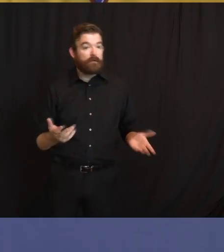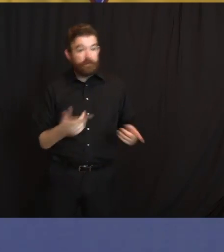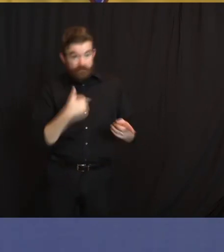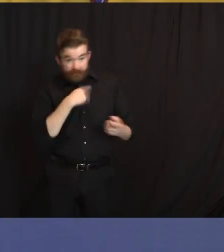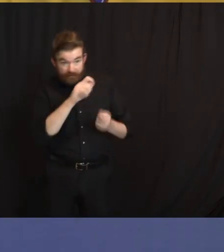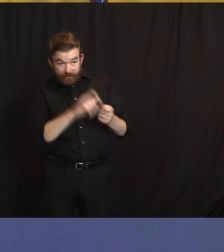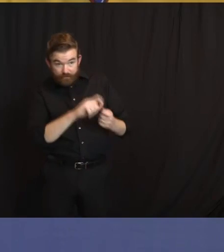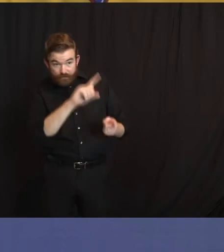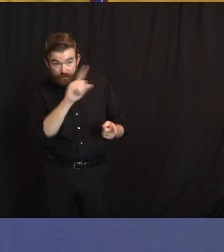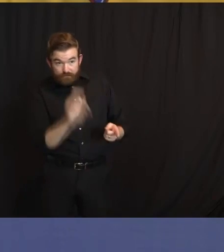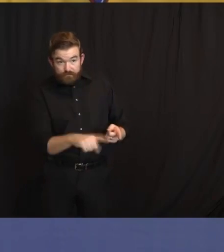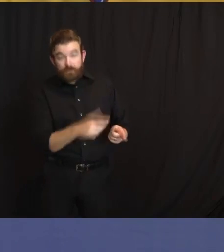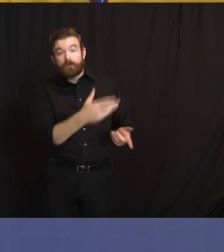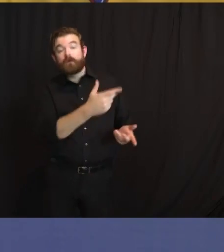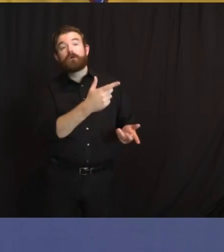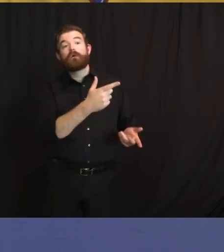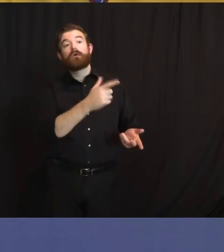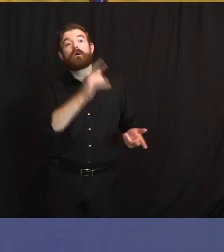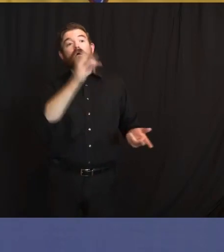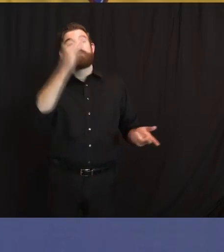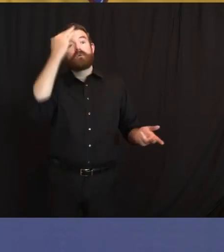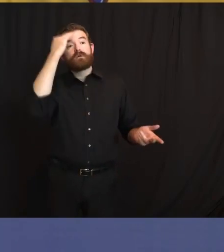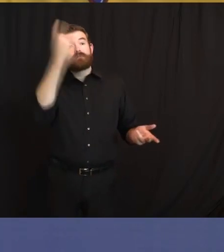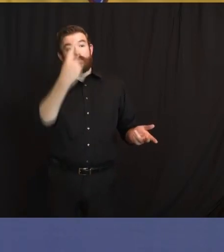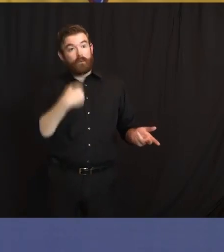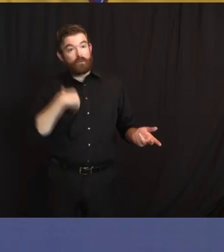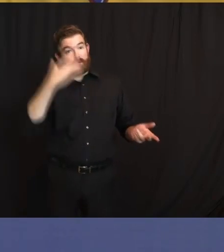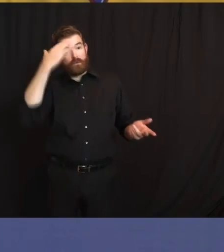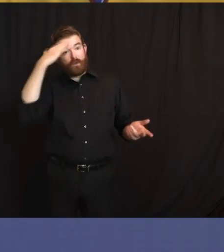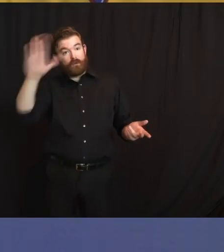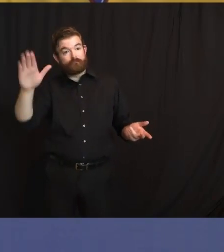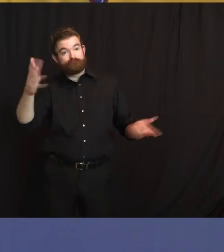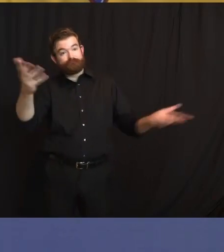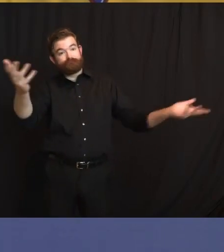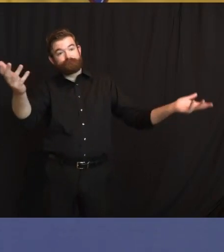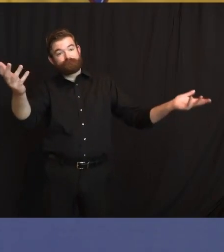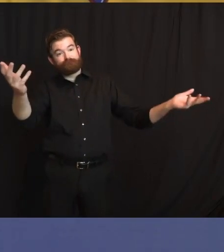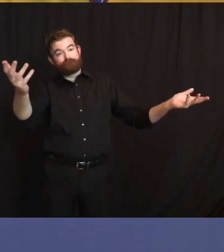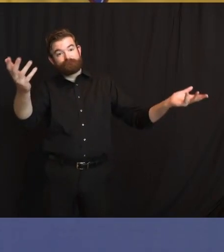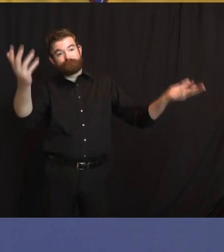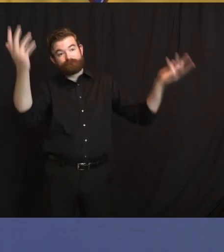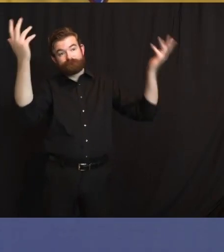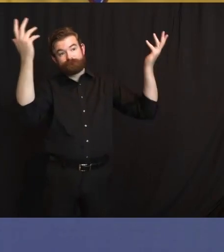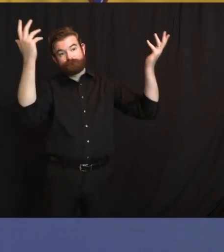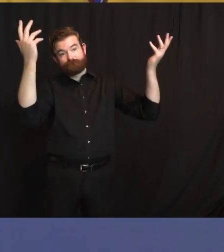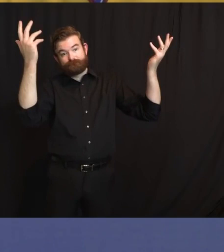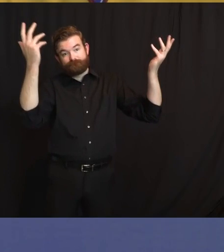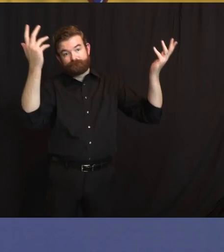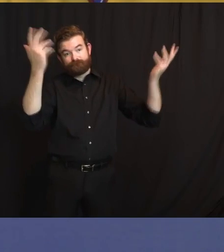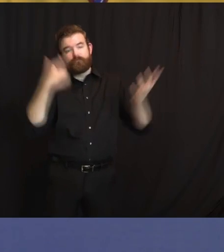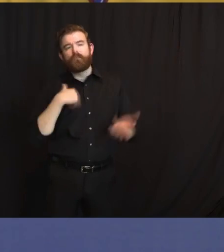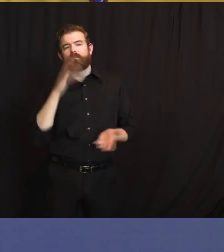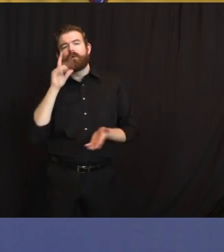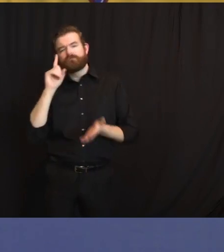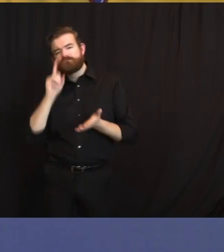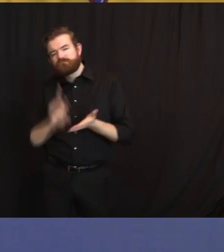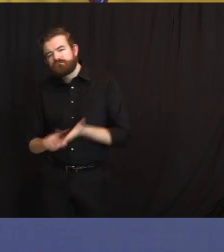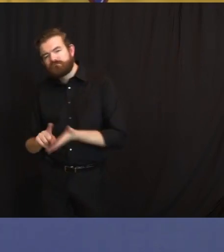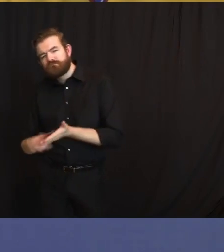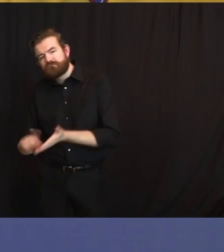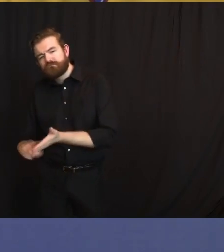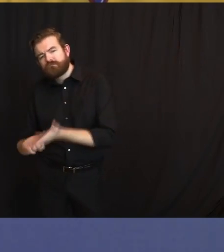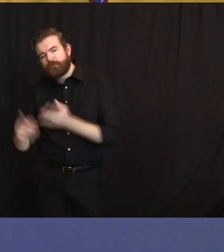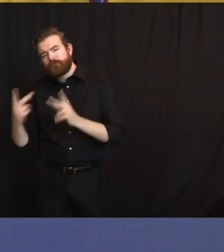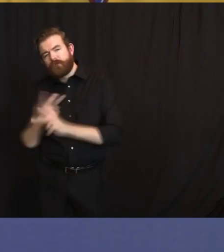you folks, if you know something we don't know, bless you, get the information to us, and I promise you we'll follow up on